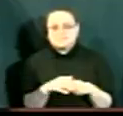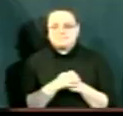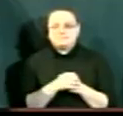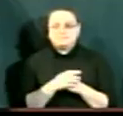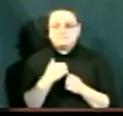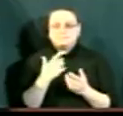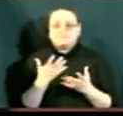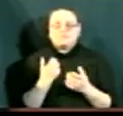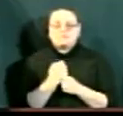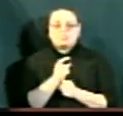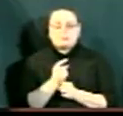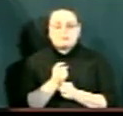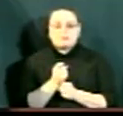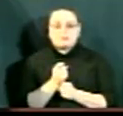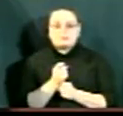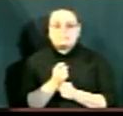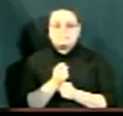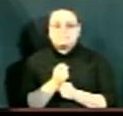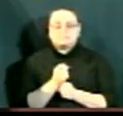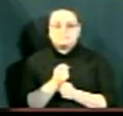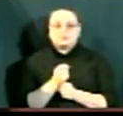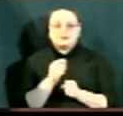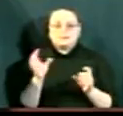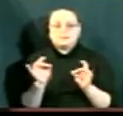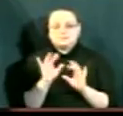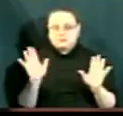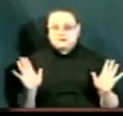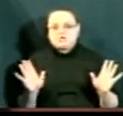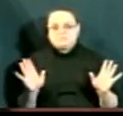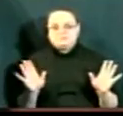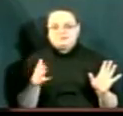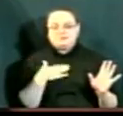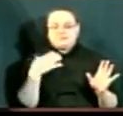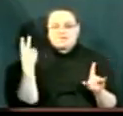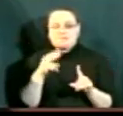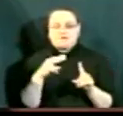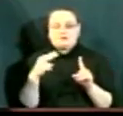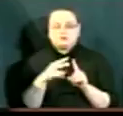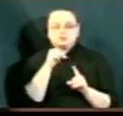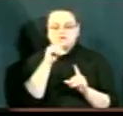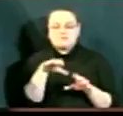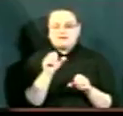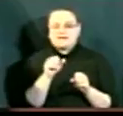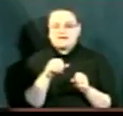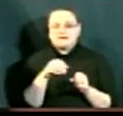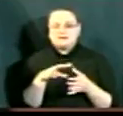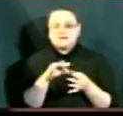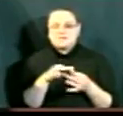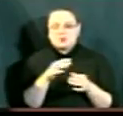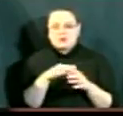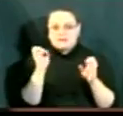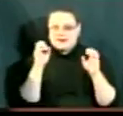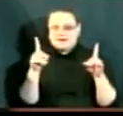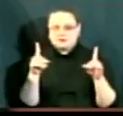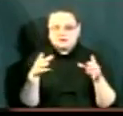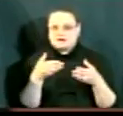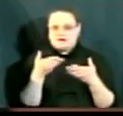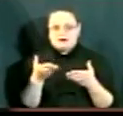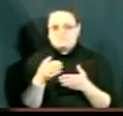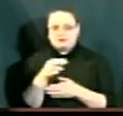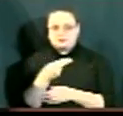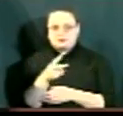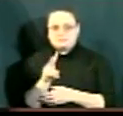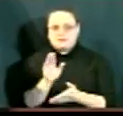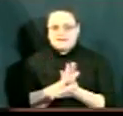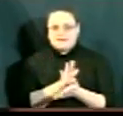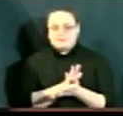I would like to make this much clear. My point of view should not be taken as a commentary on the education offered at Hardin Valley